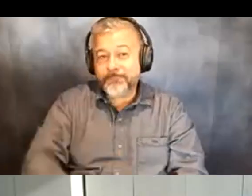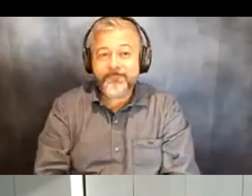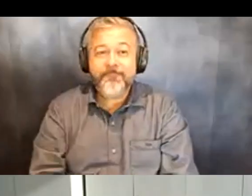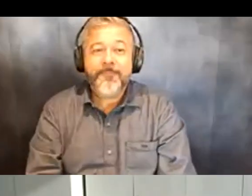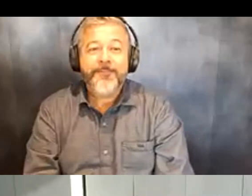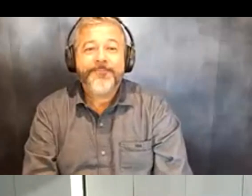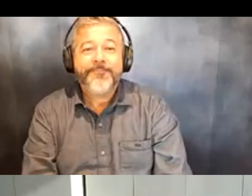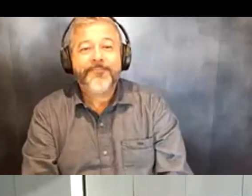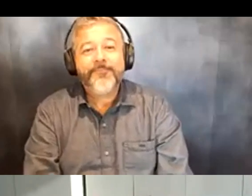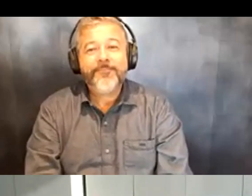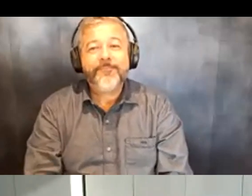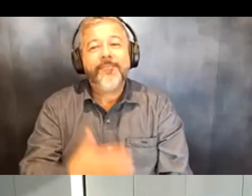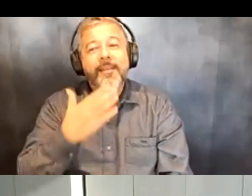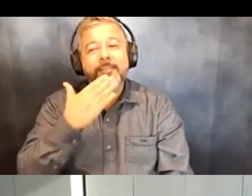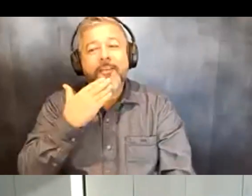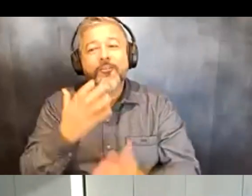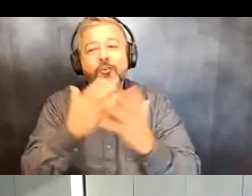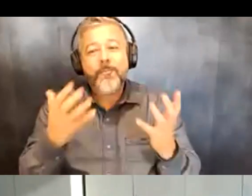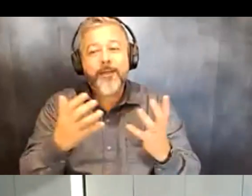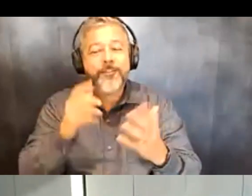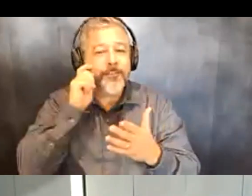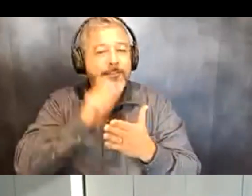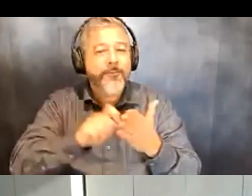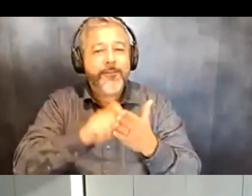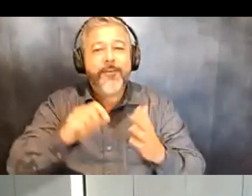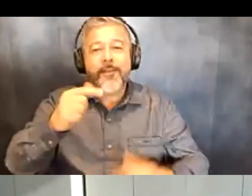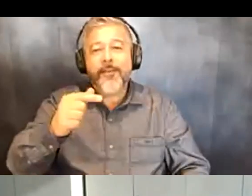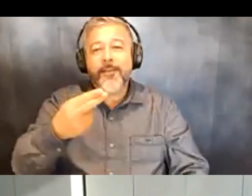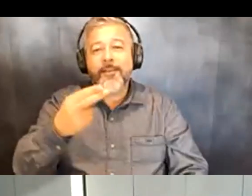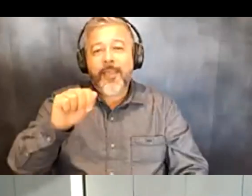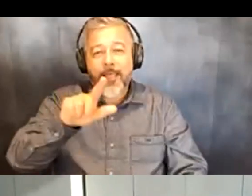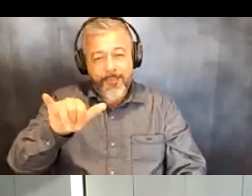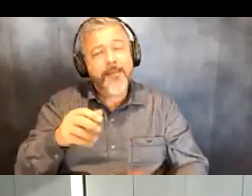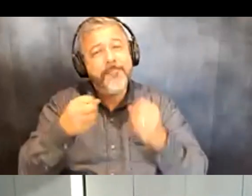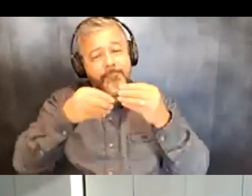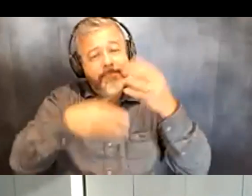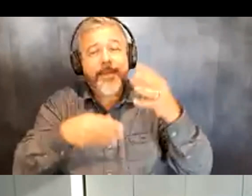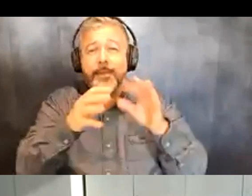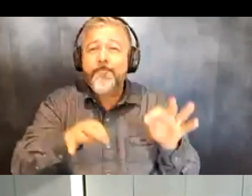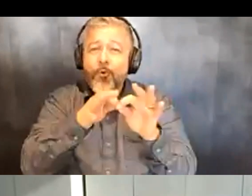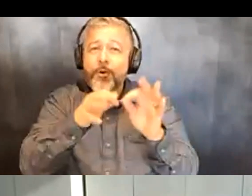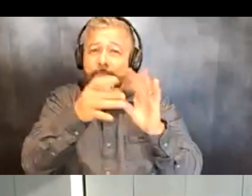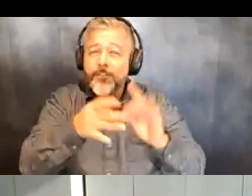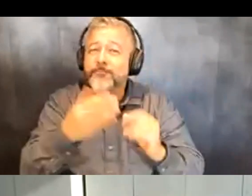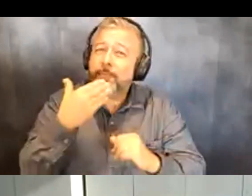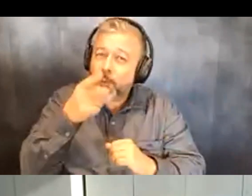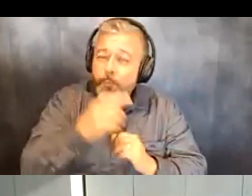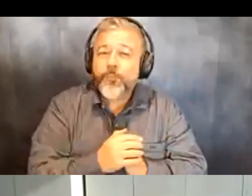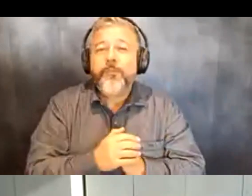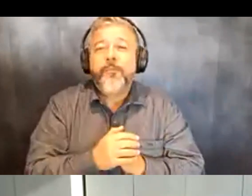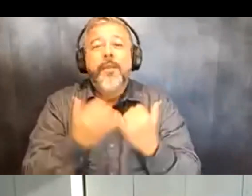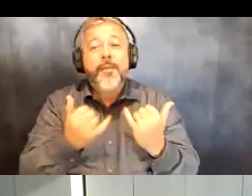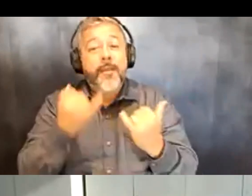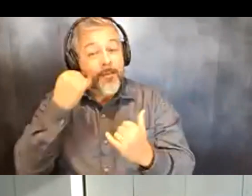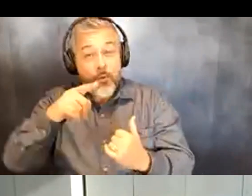Great, thank you so much, Secretary Galley. A lot of really important messages. So for those who I haven't met, my name is